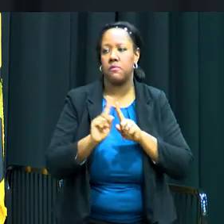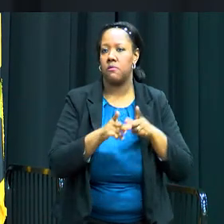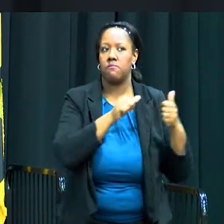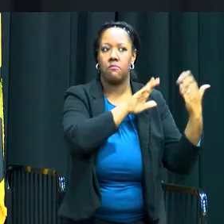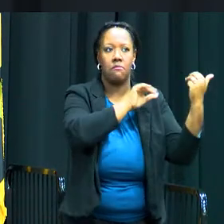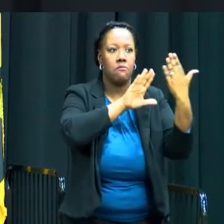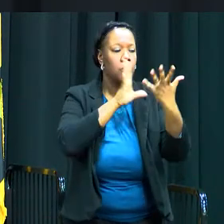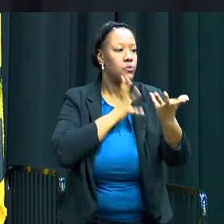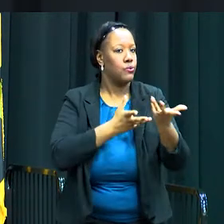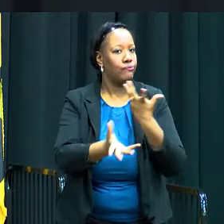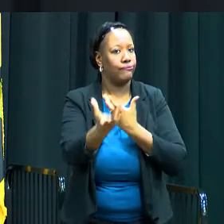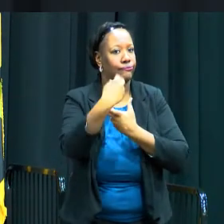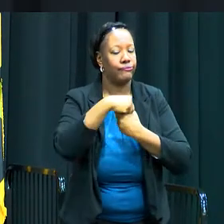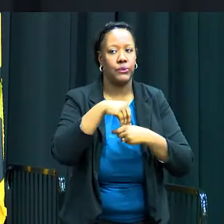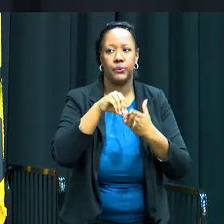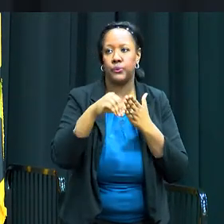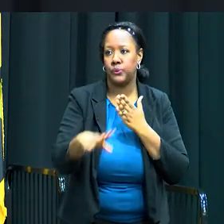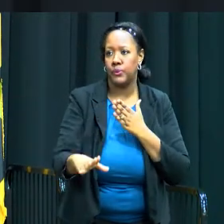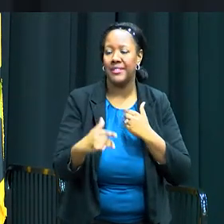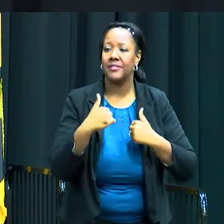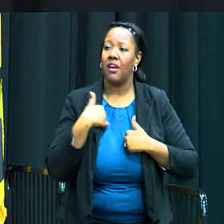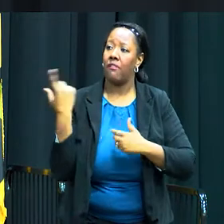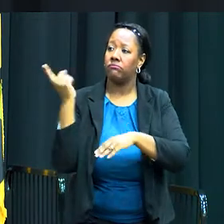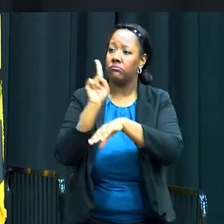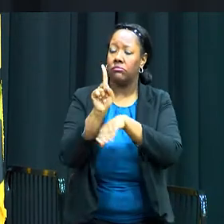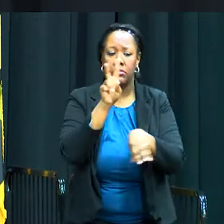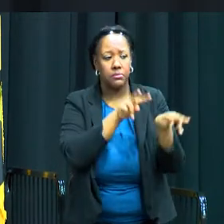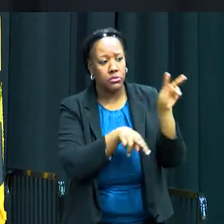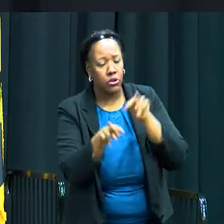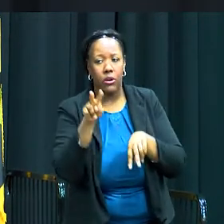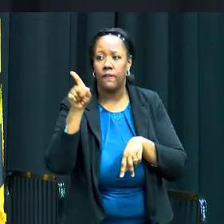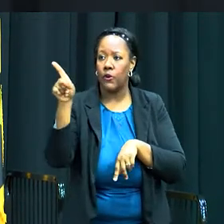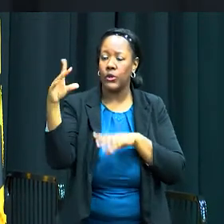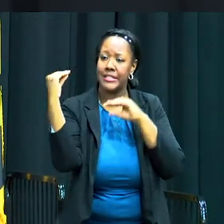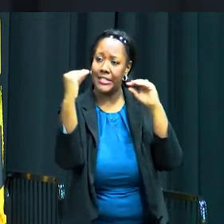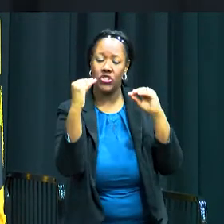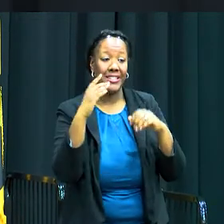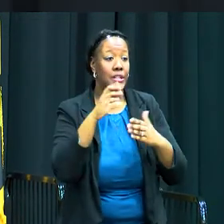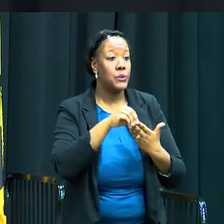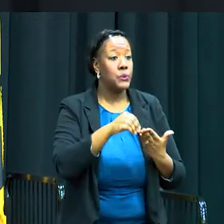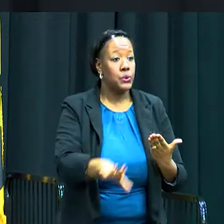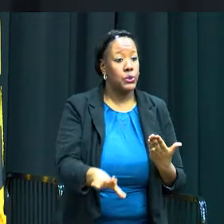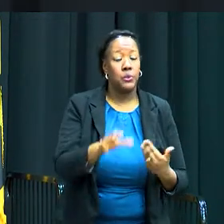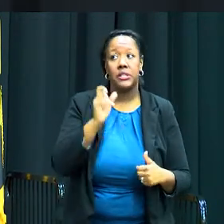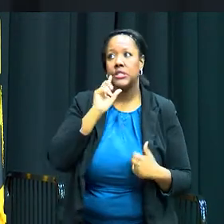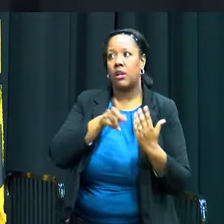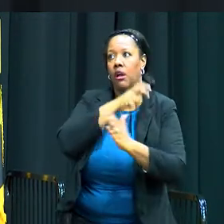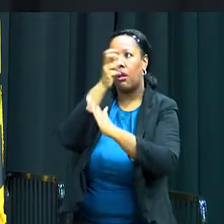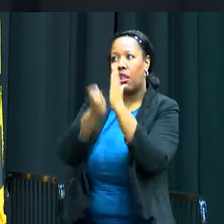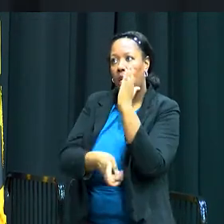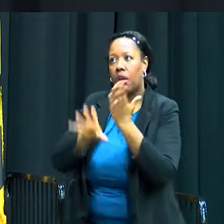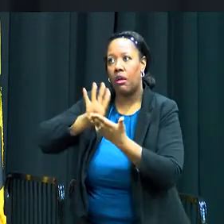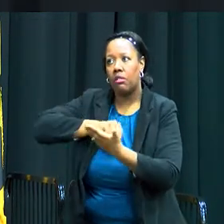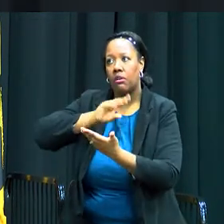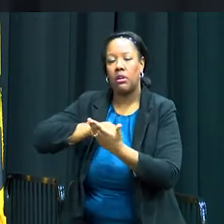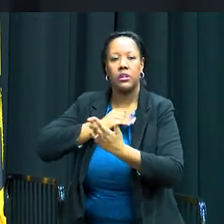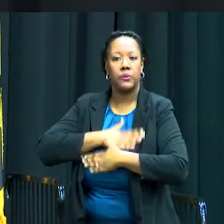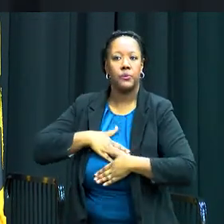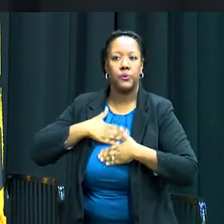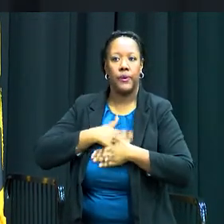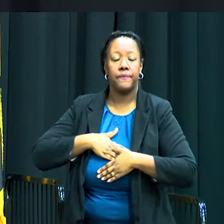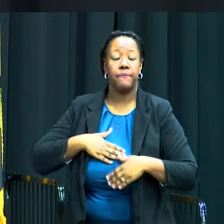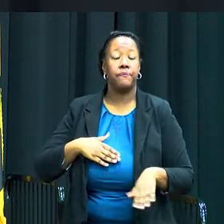students. I observed her in classes and her students are clearly learning and enjoying their work." In